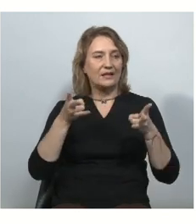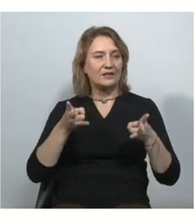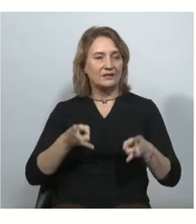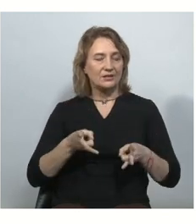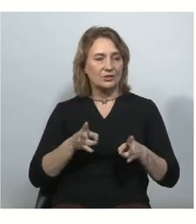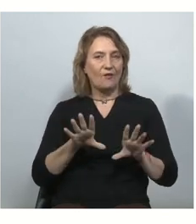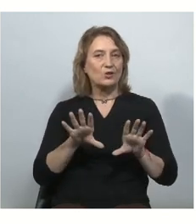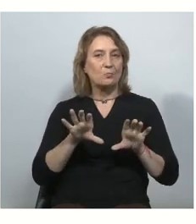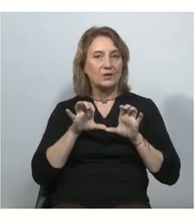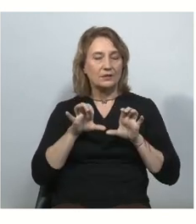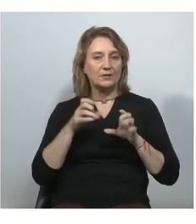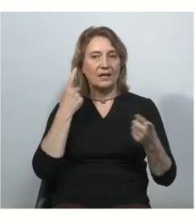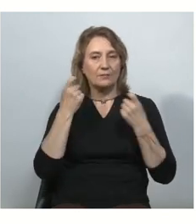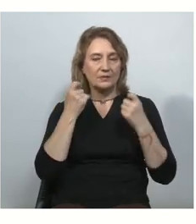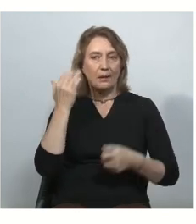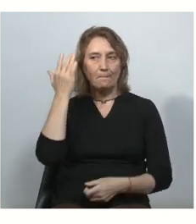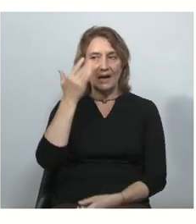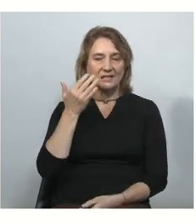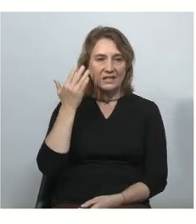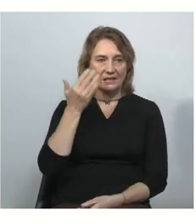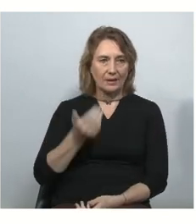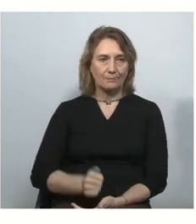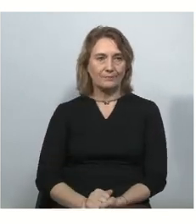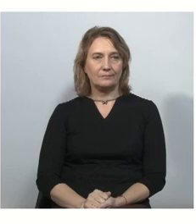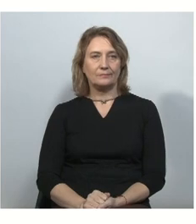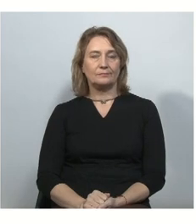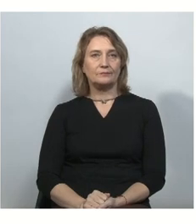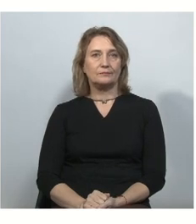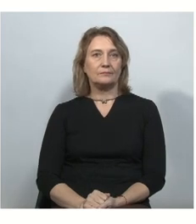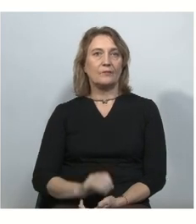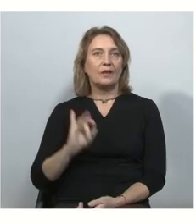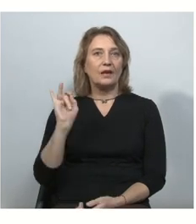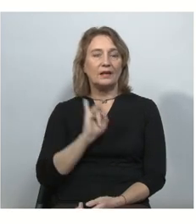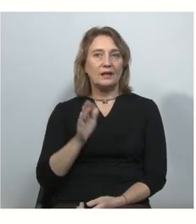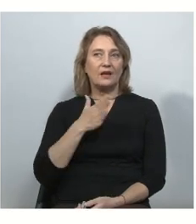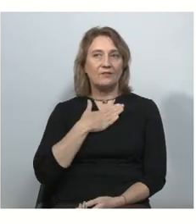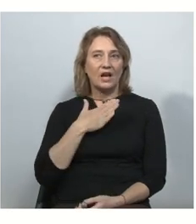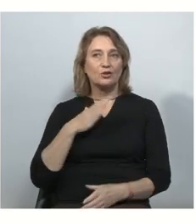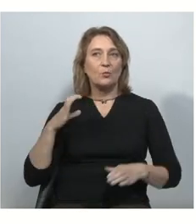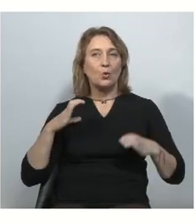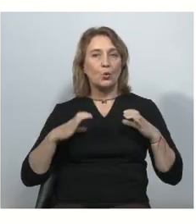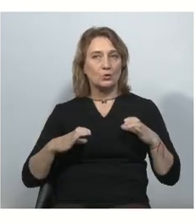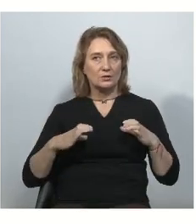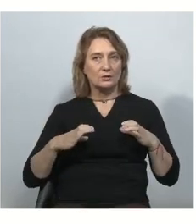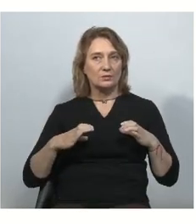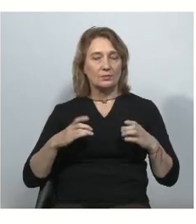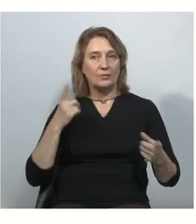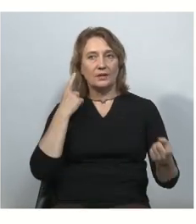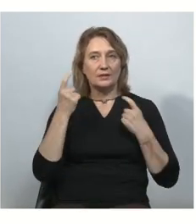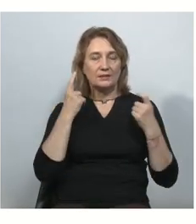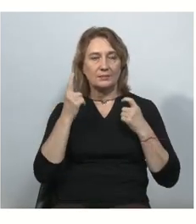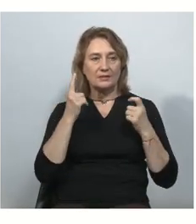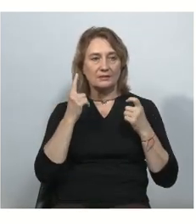critical thinking shall also become a part of our everyday life, of our daily habit. In